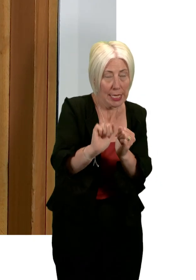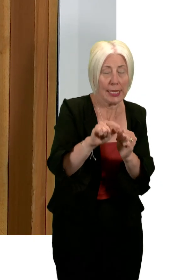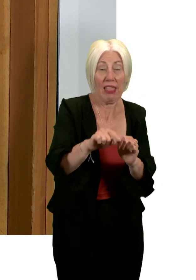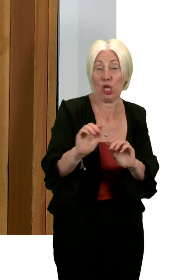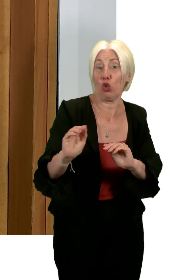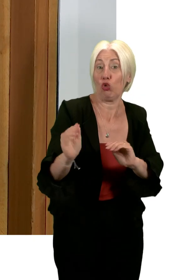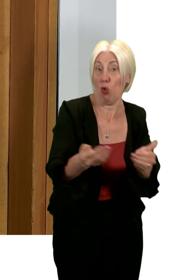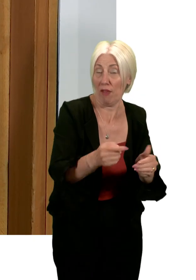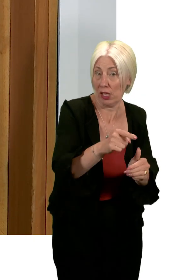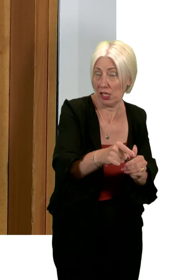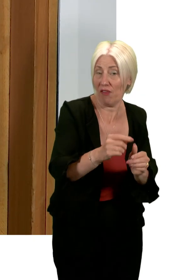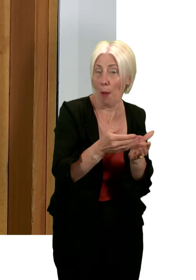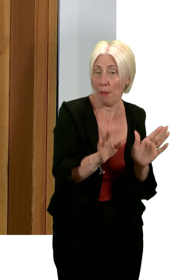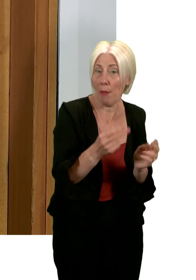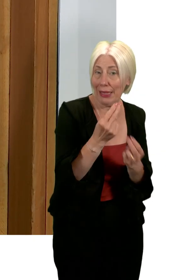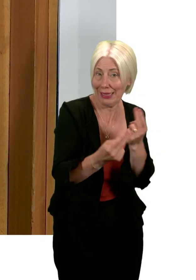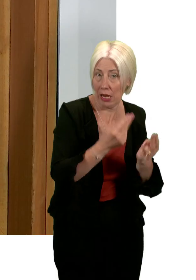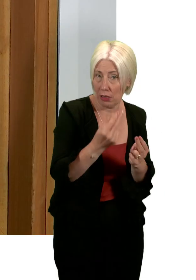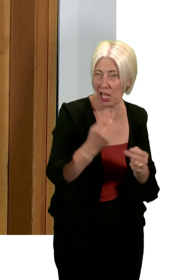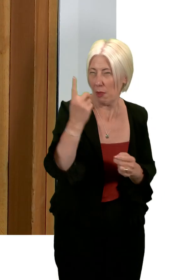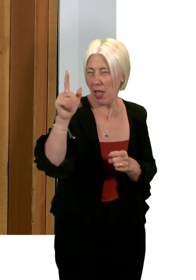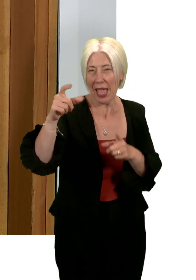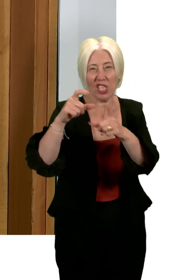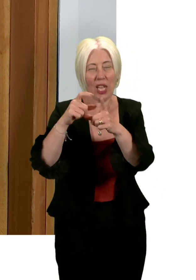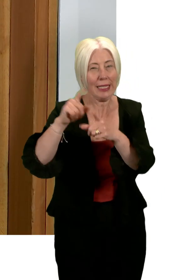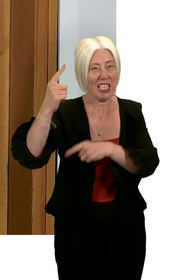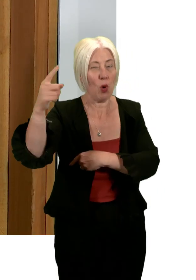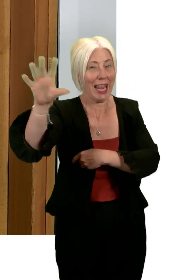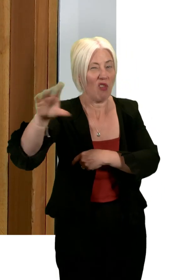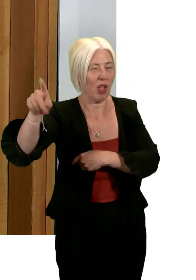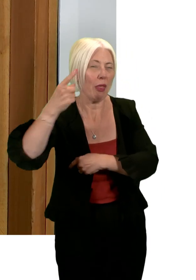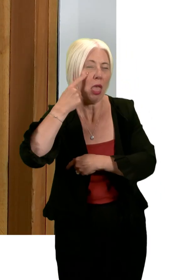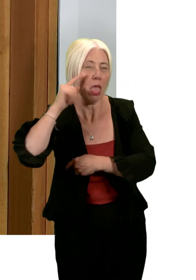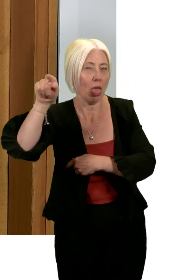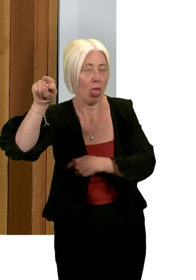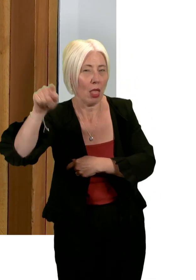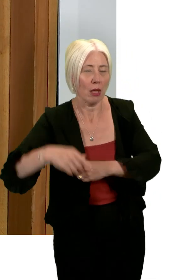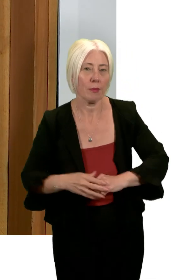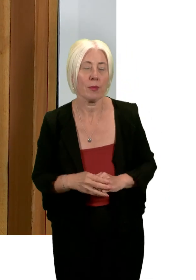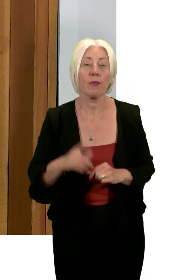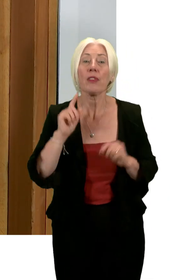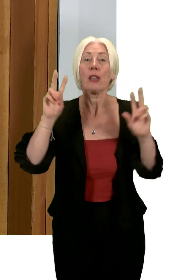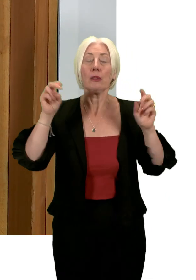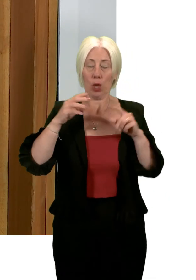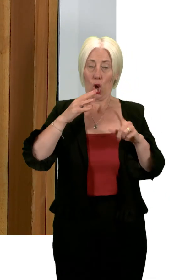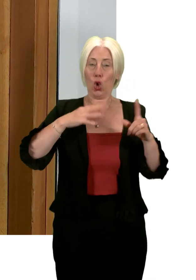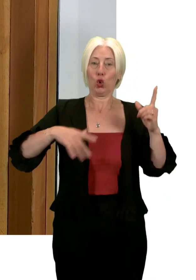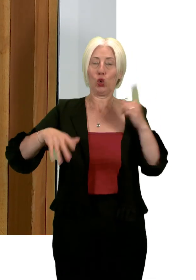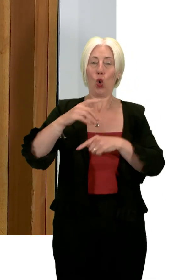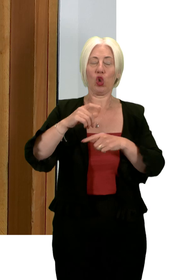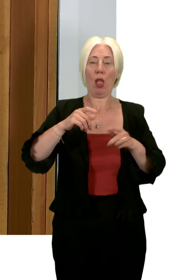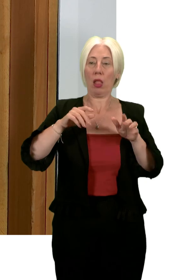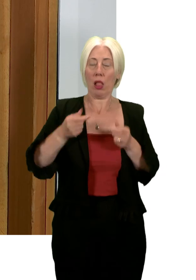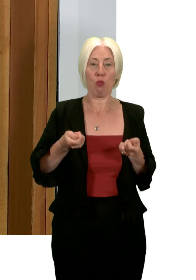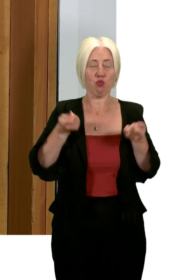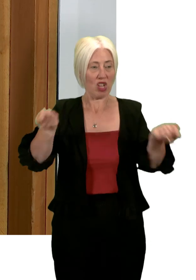service. There's going to be one area in Dundee, and this is all part of what we call social prescribing. So it's